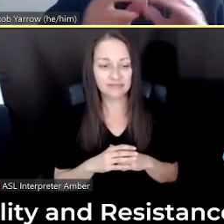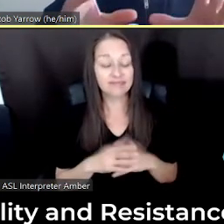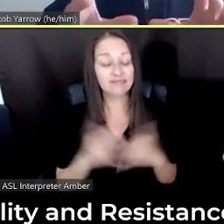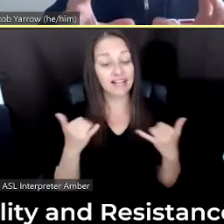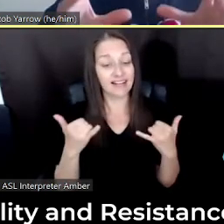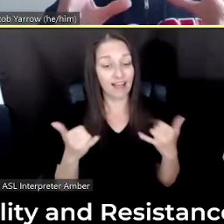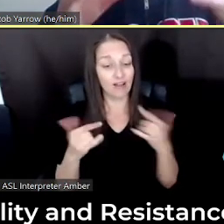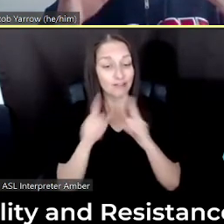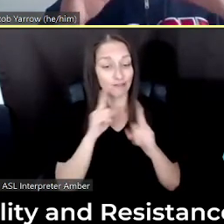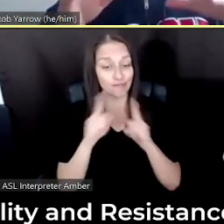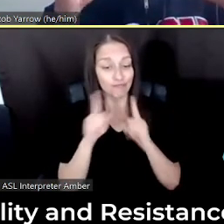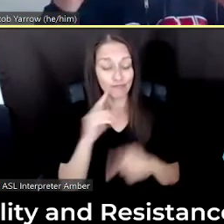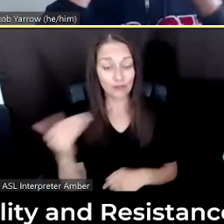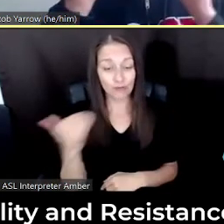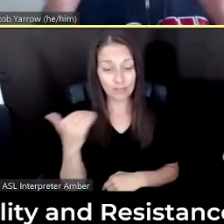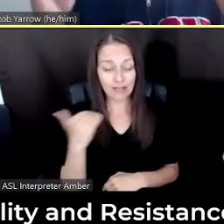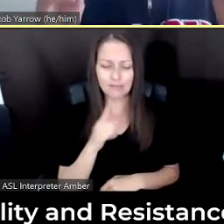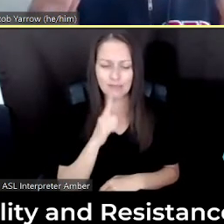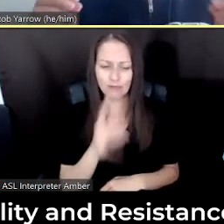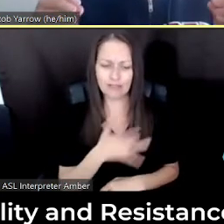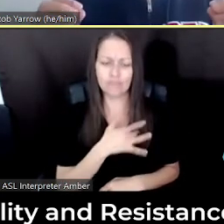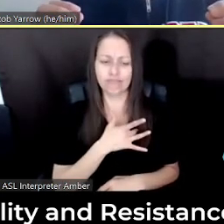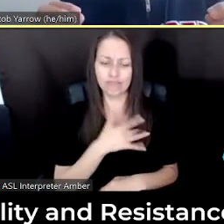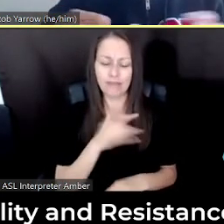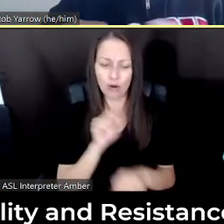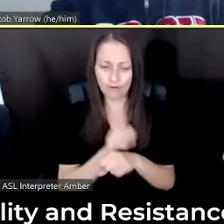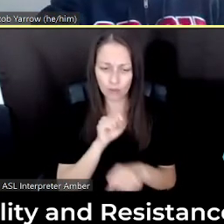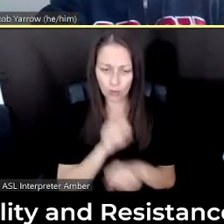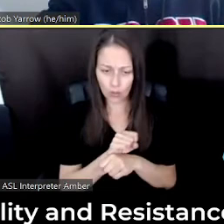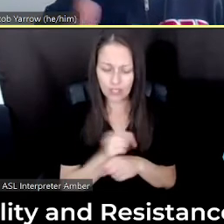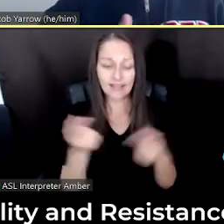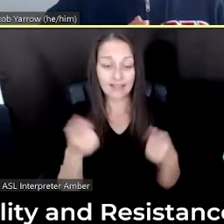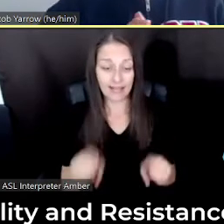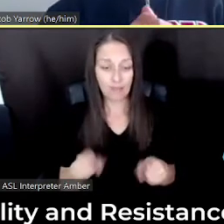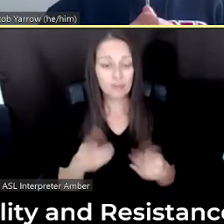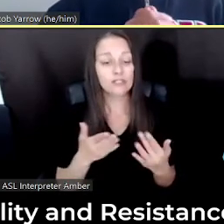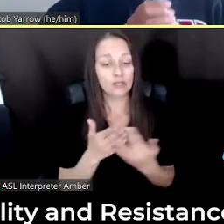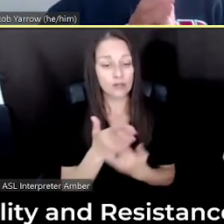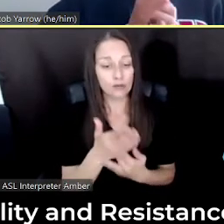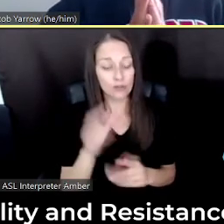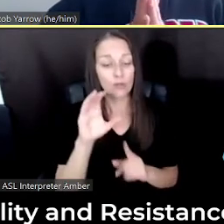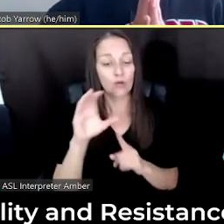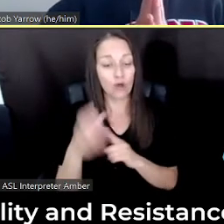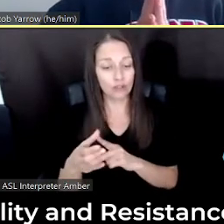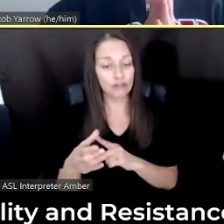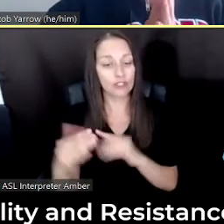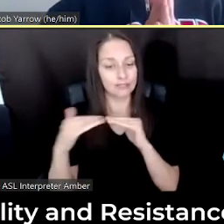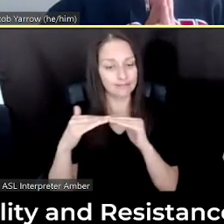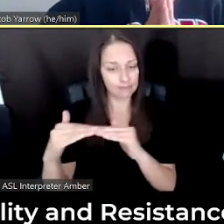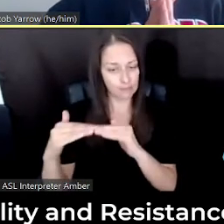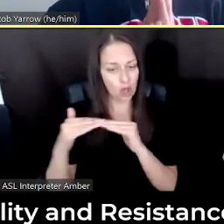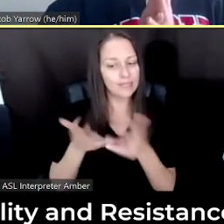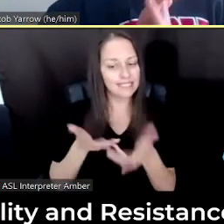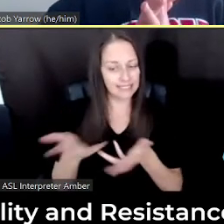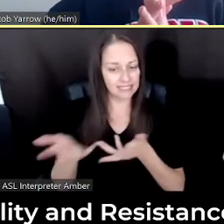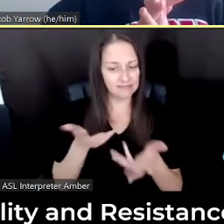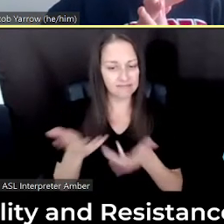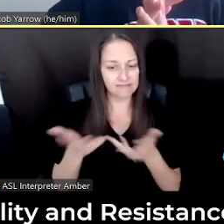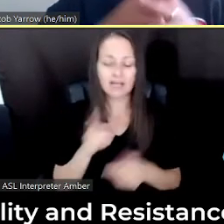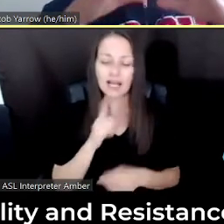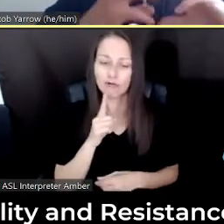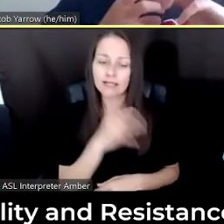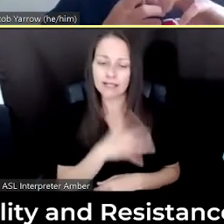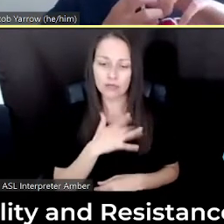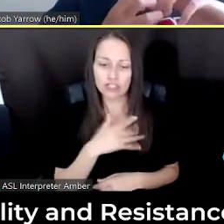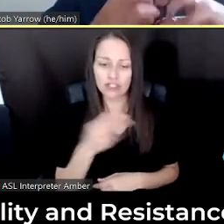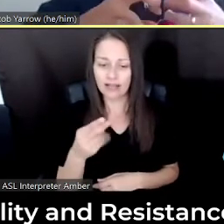of the powerful work we've done through a lens of cultural diplomacy. And I appreciate Howard's comment about artist exchange